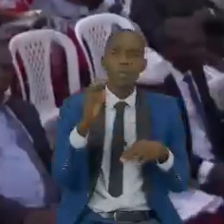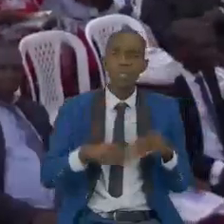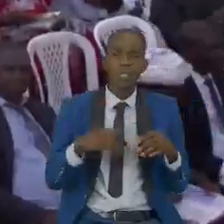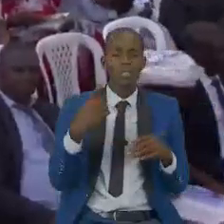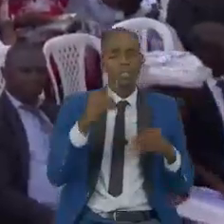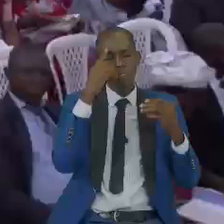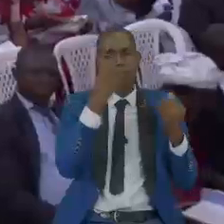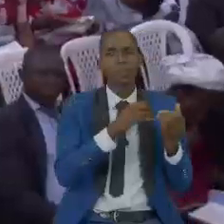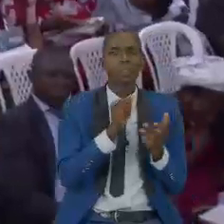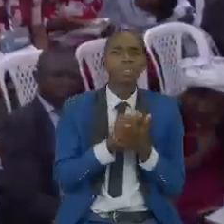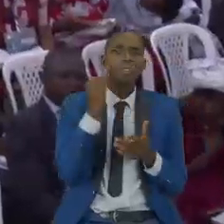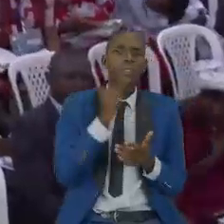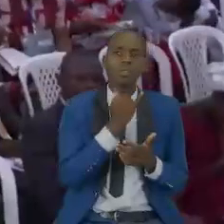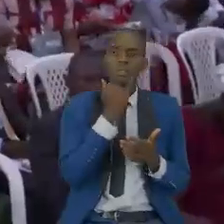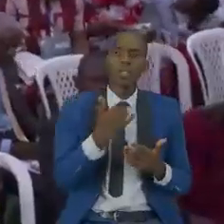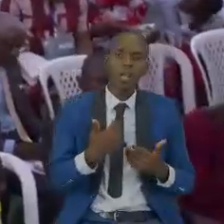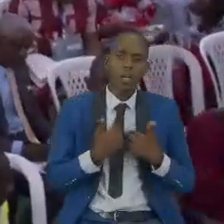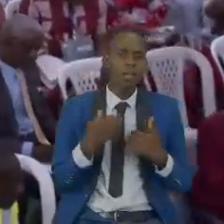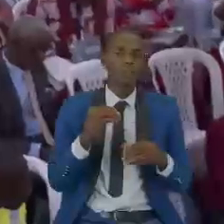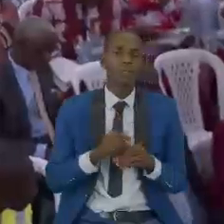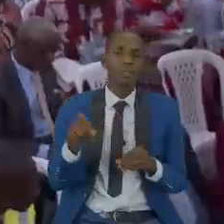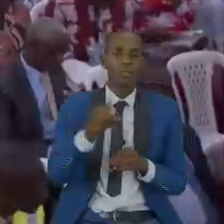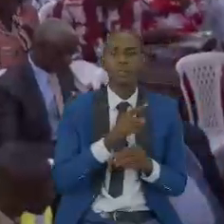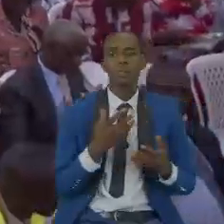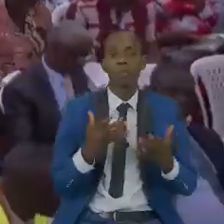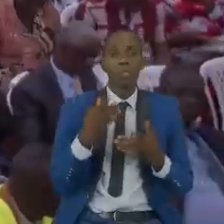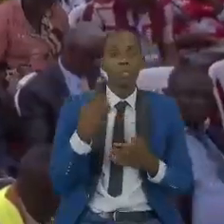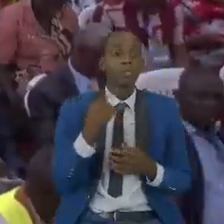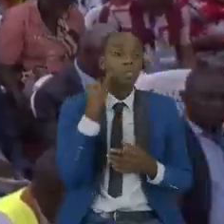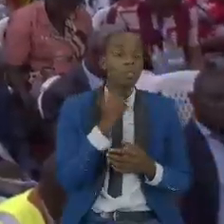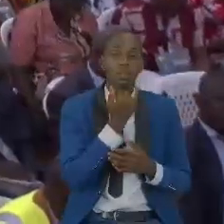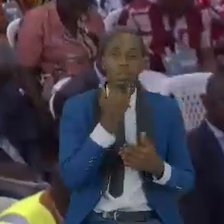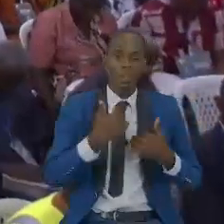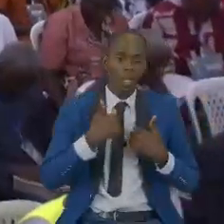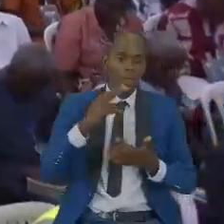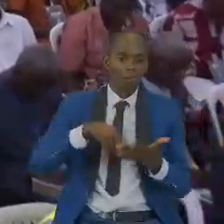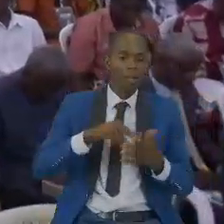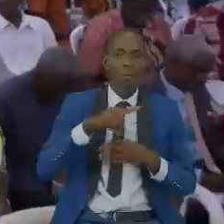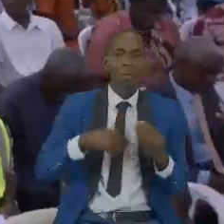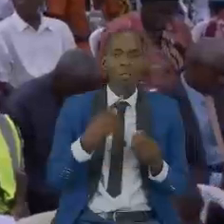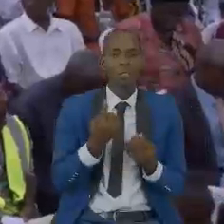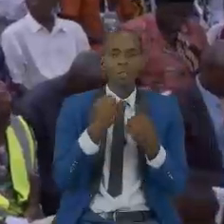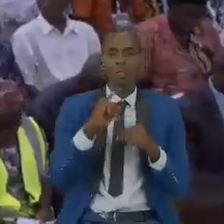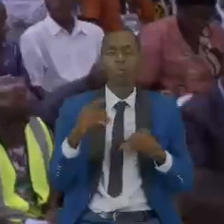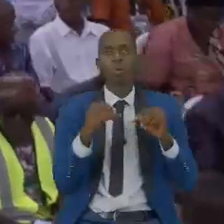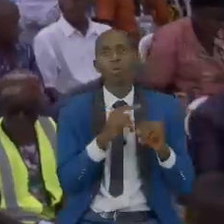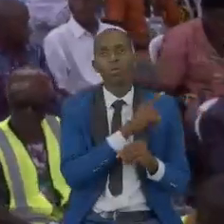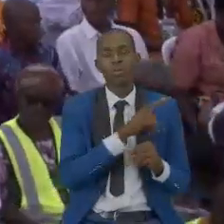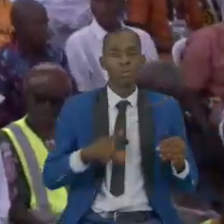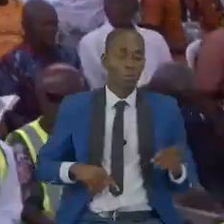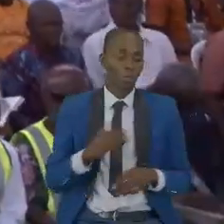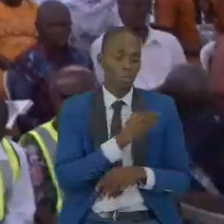their Messiah. The Israelites had read about the coming of the Messiah from Genesis